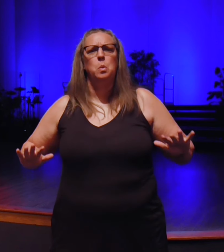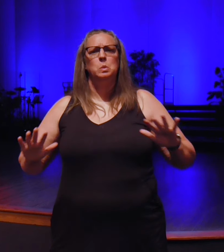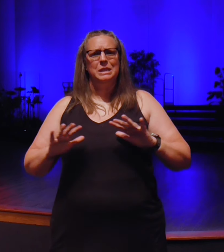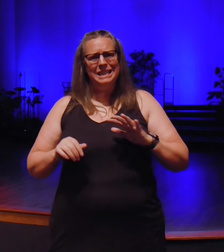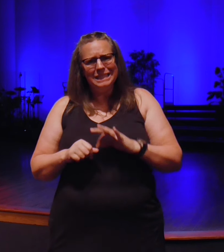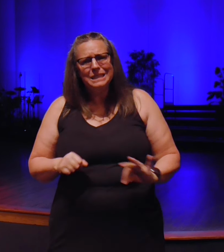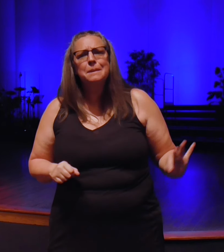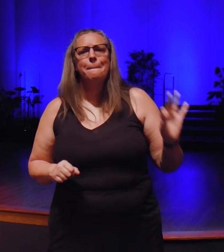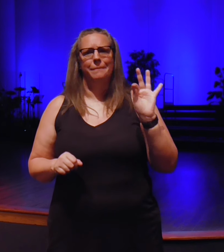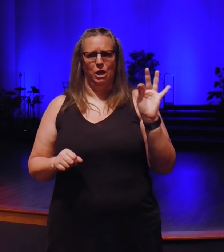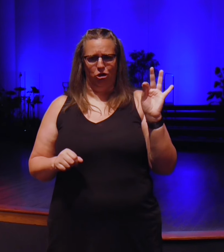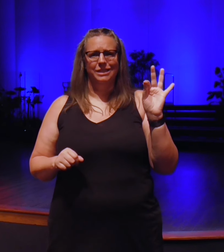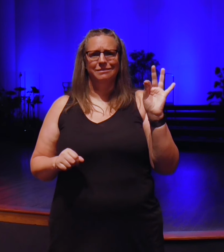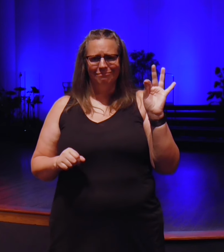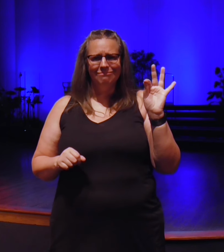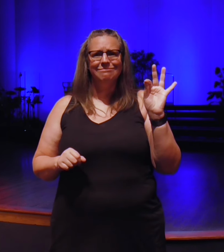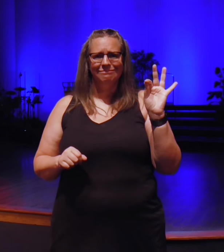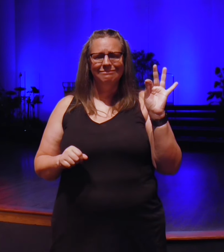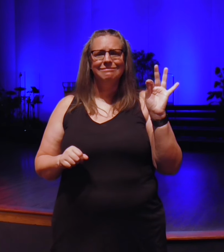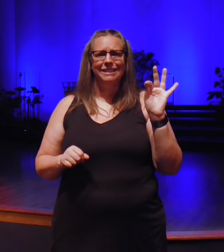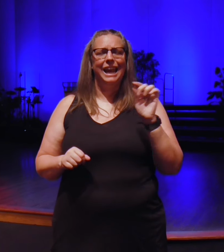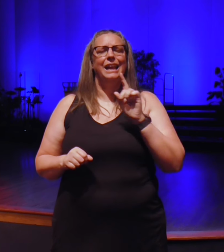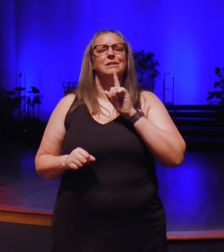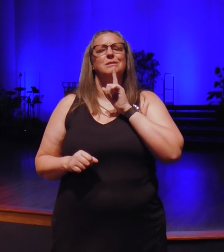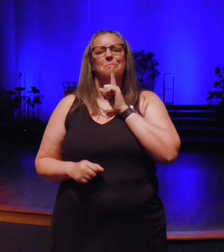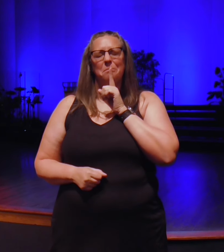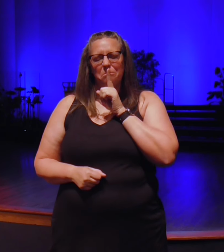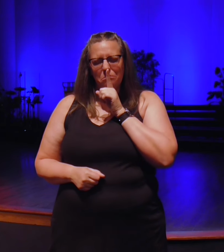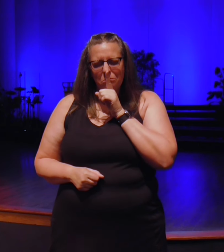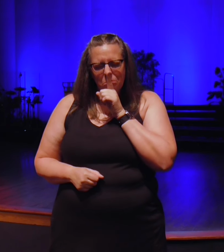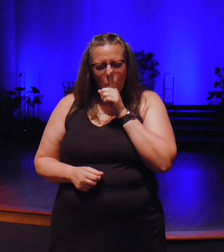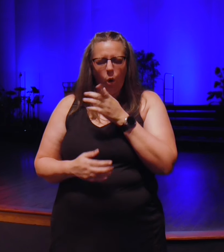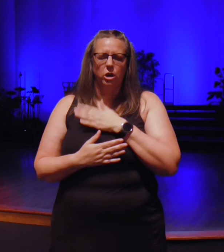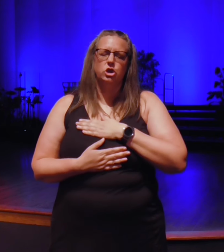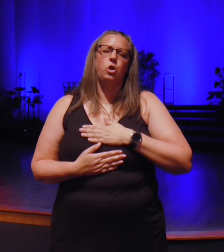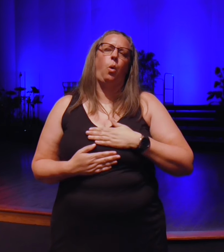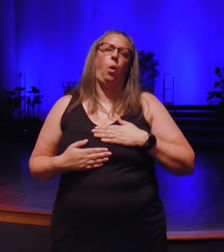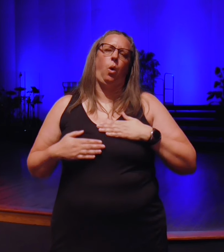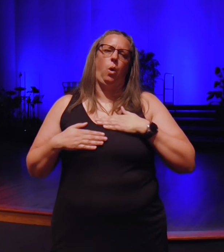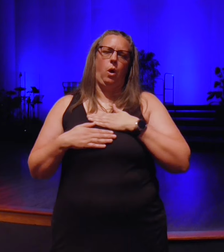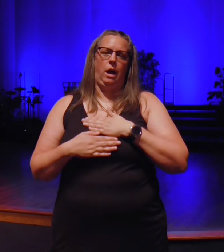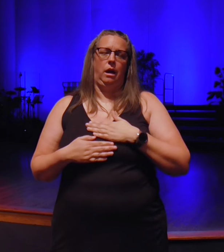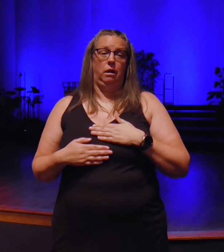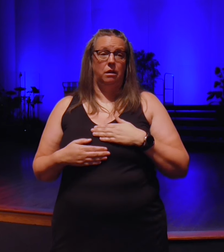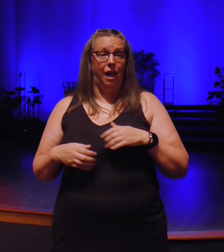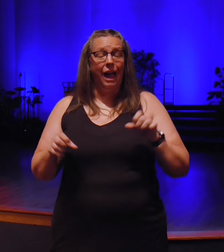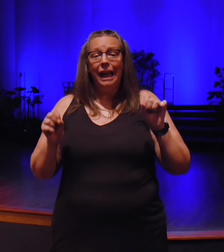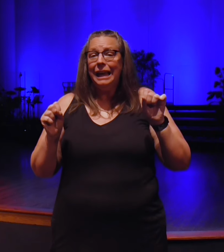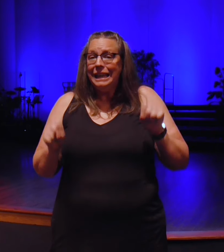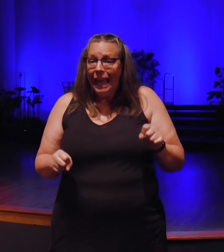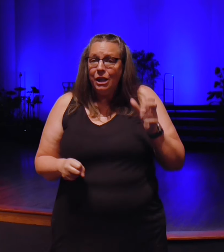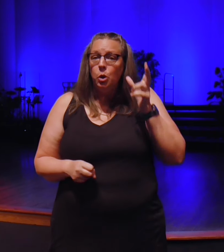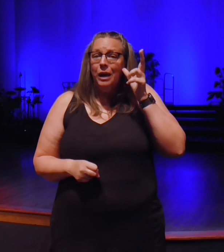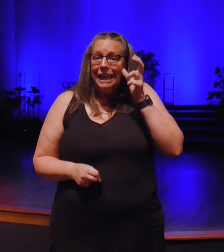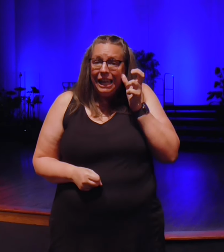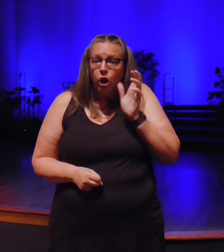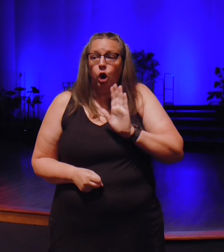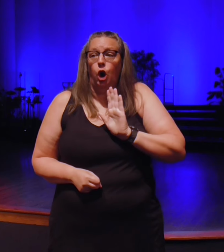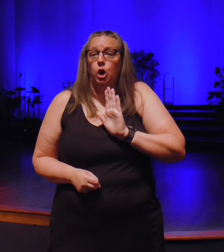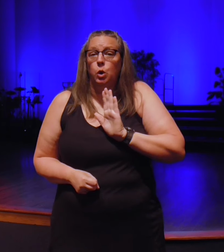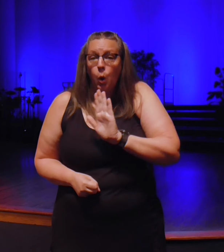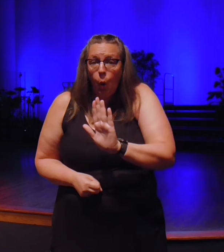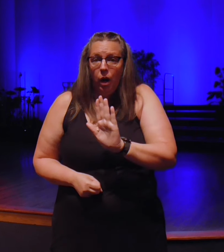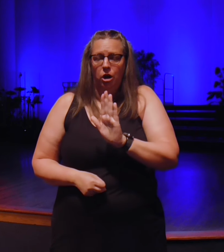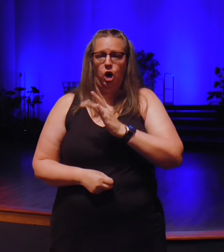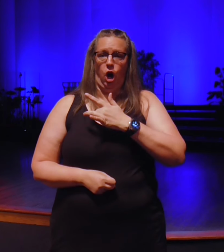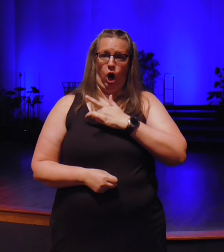song of pure joy. Can you hear it? Can you hear your heart's